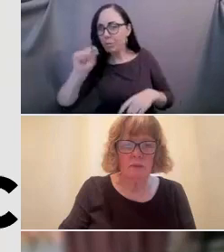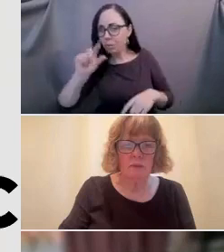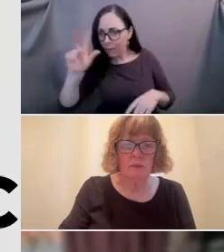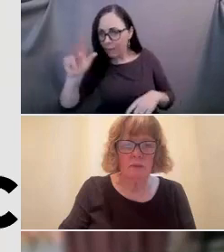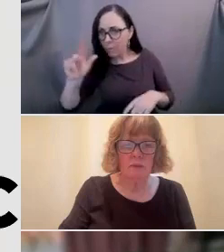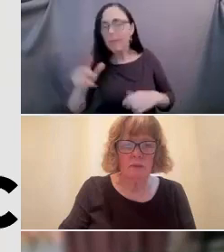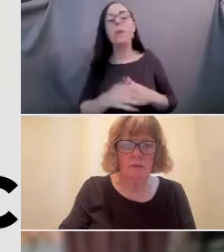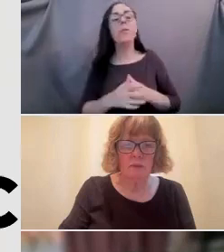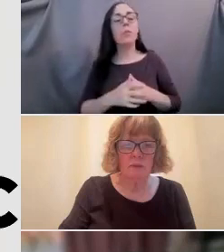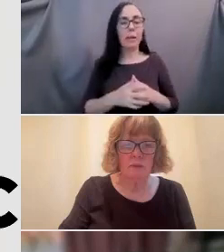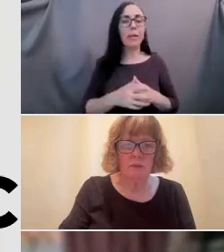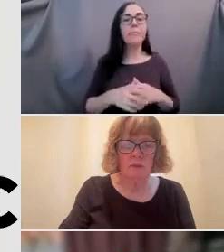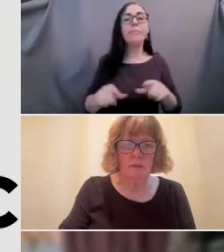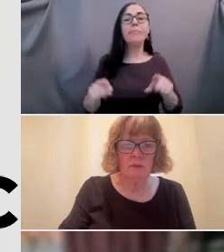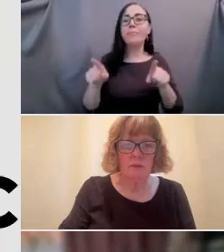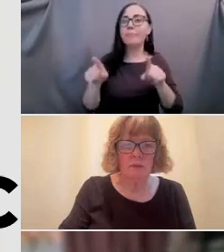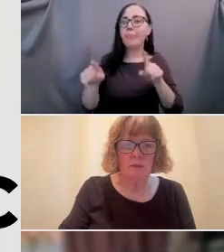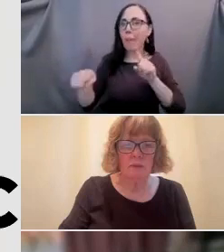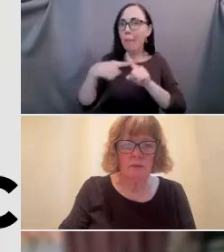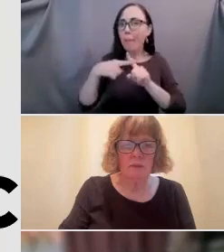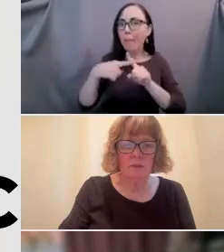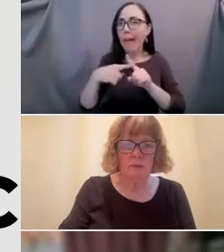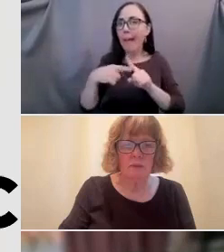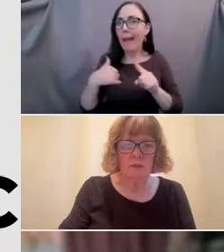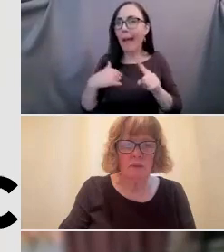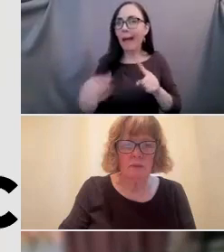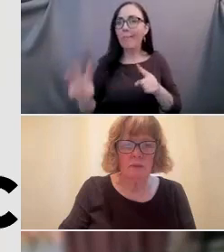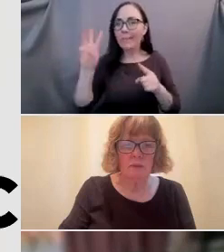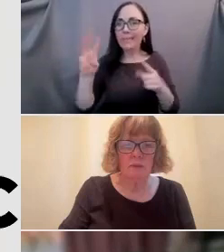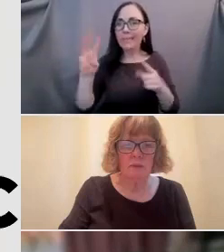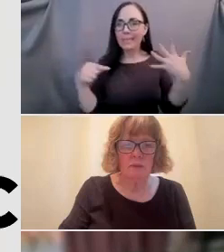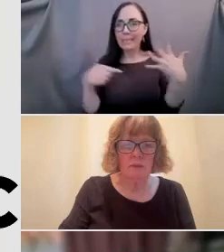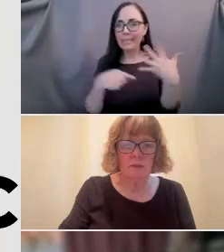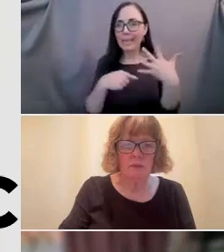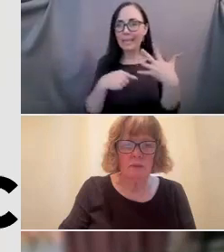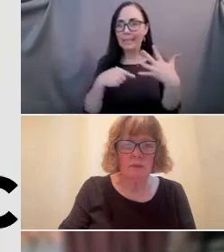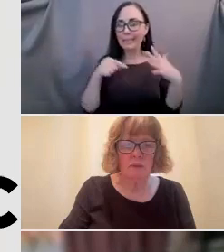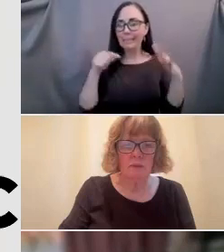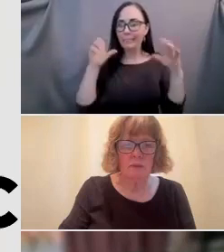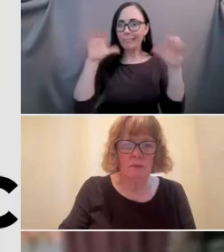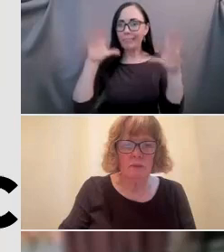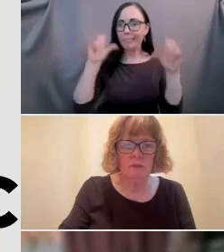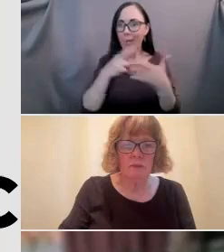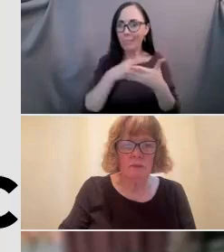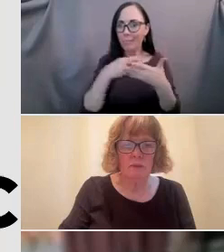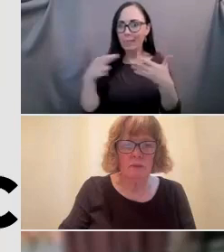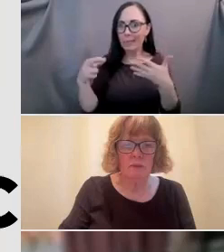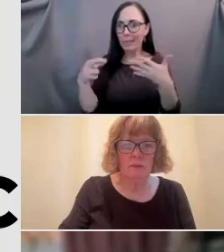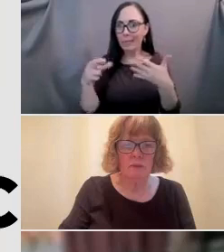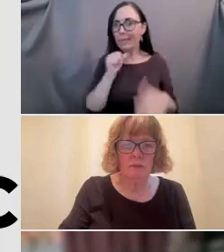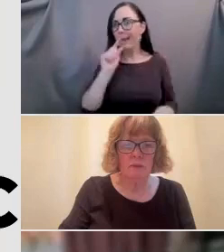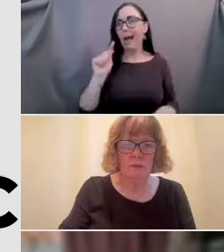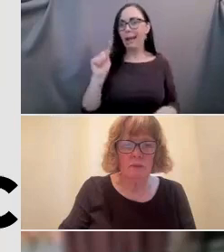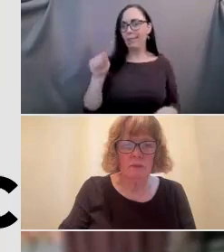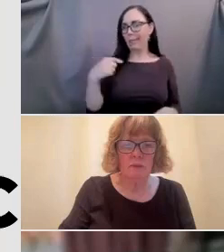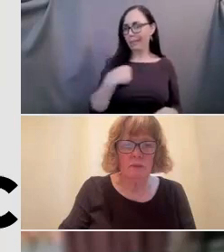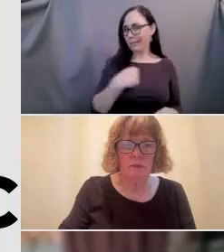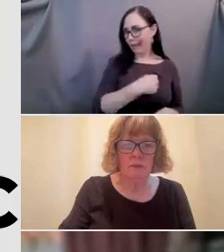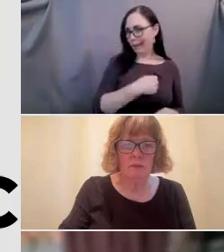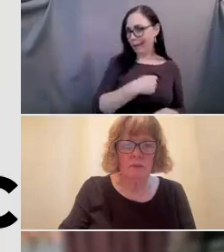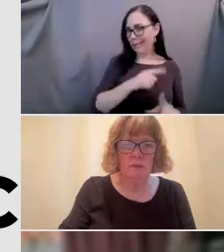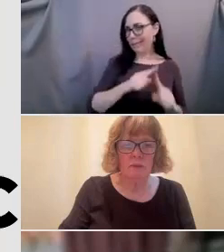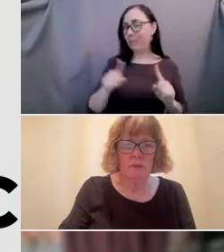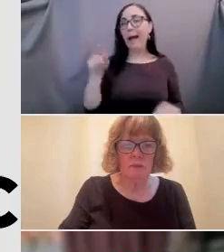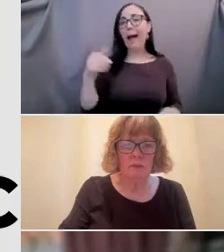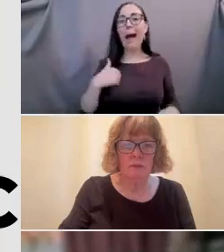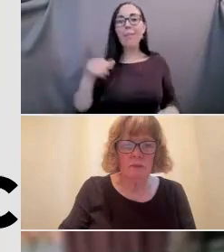6 awesome resources. So besides our own selves, the people who worked with us, the Arizona Commission for the Deaf and Hard